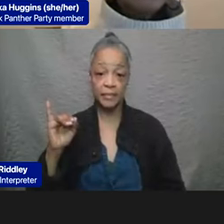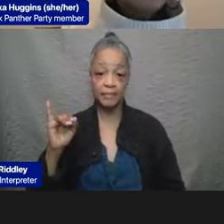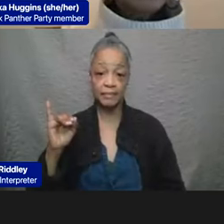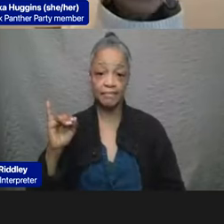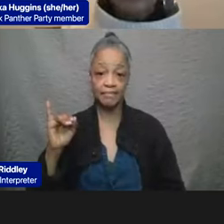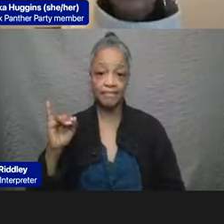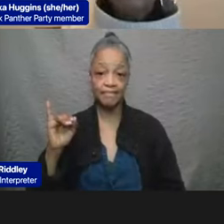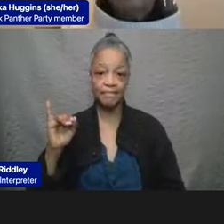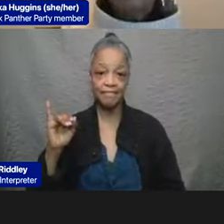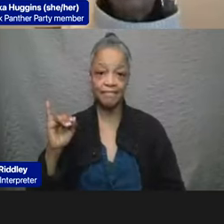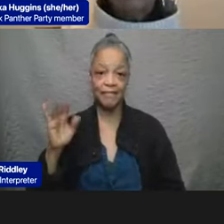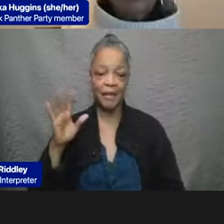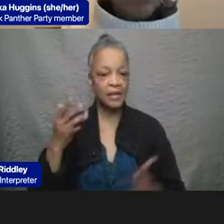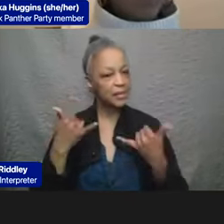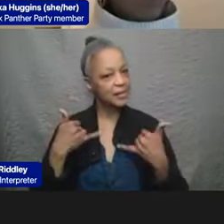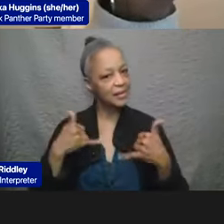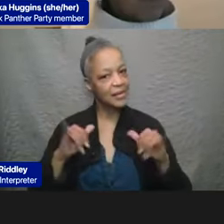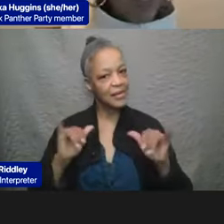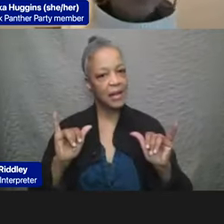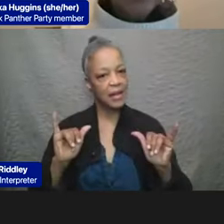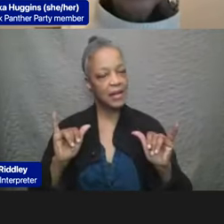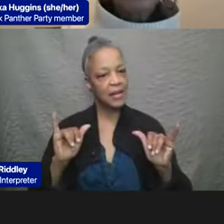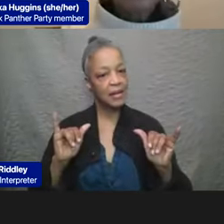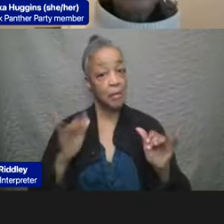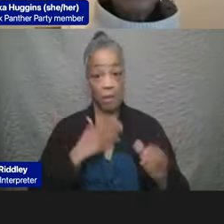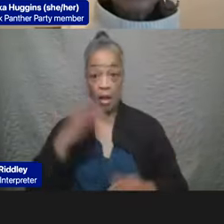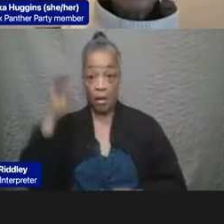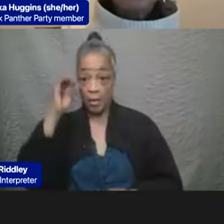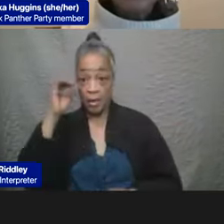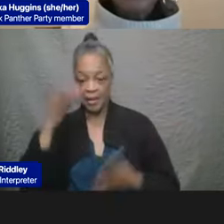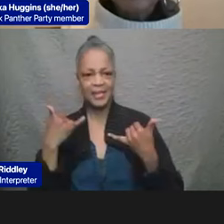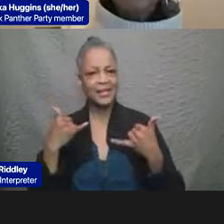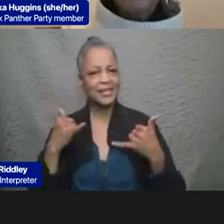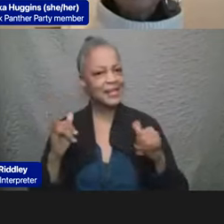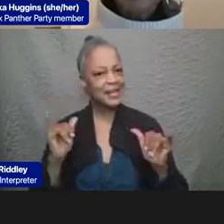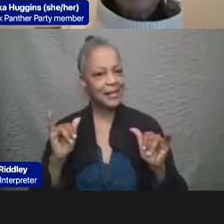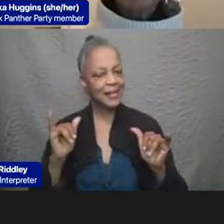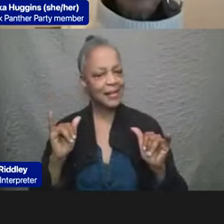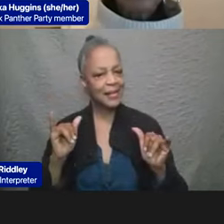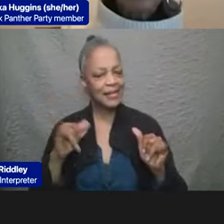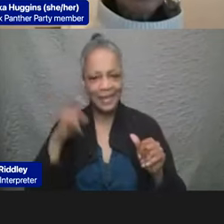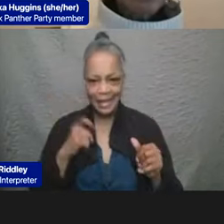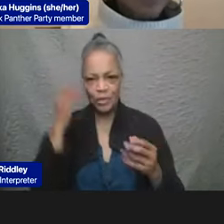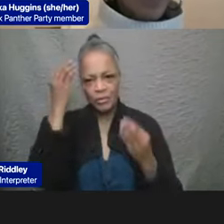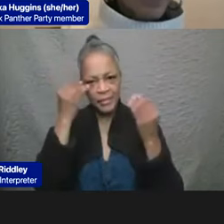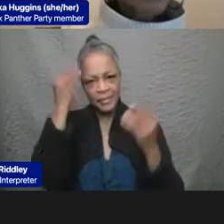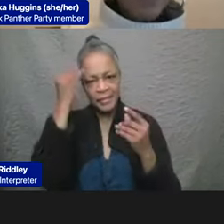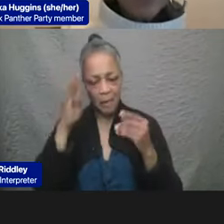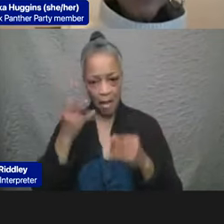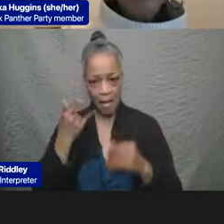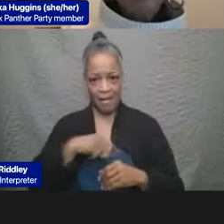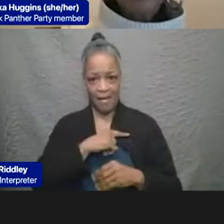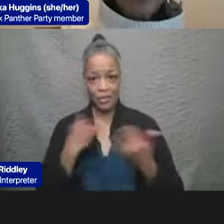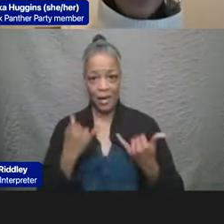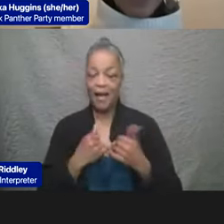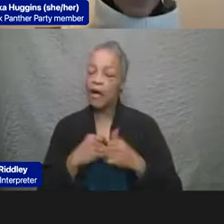And it is still, in my opinion, in need of consideration by us and